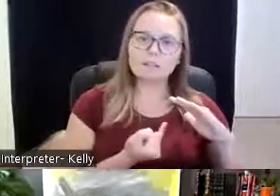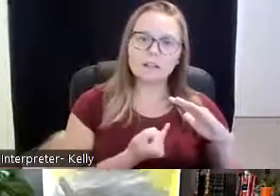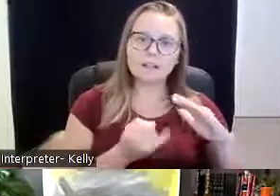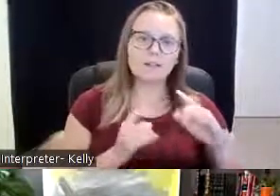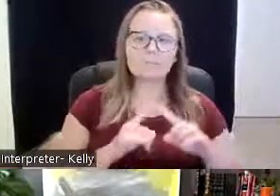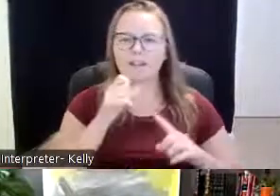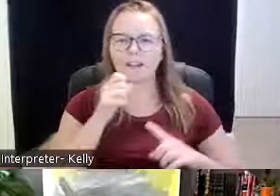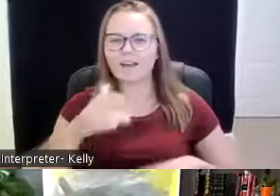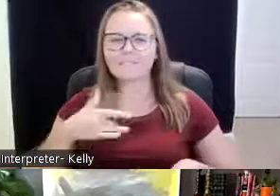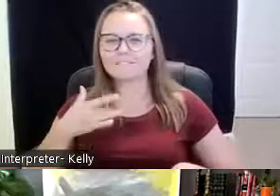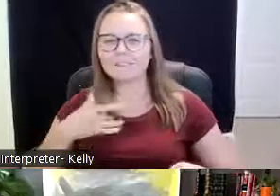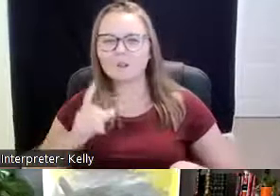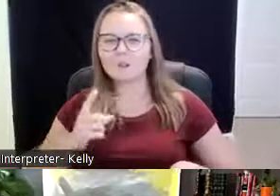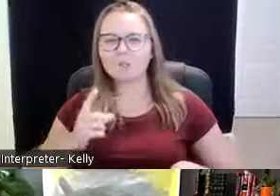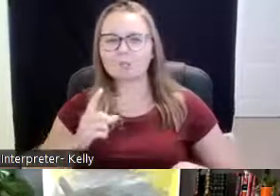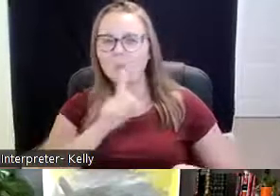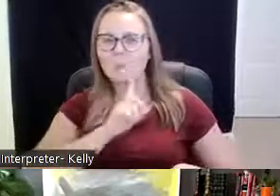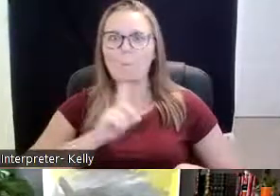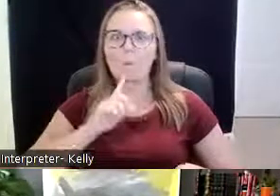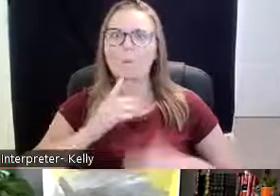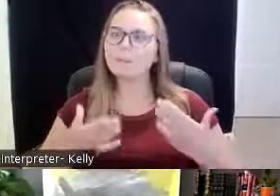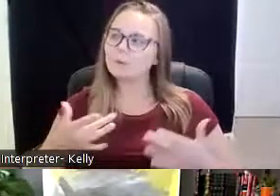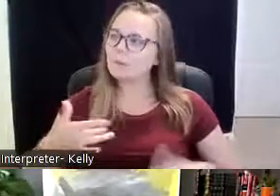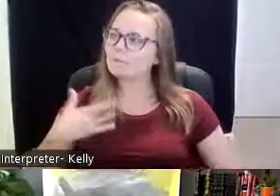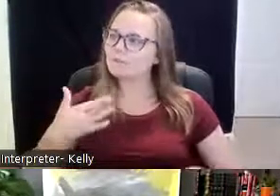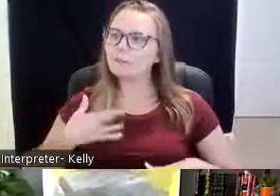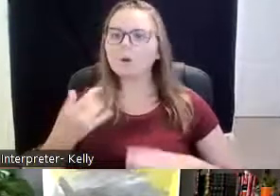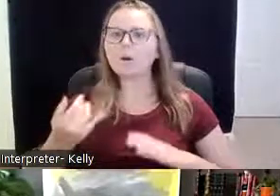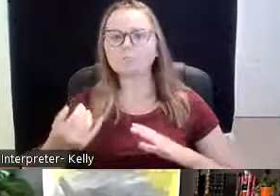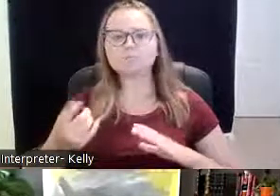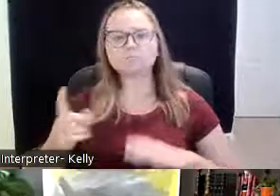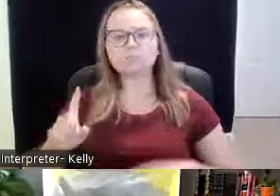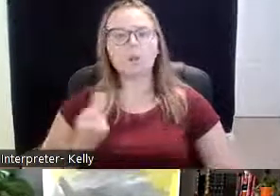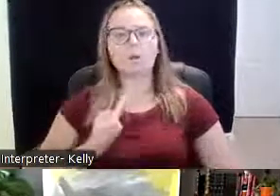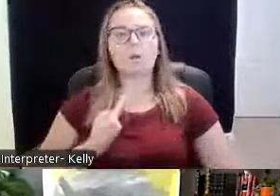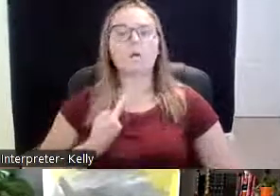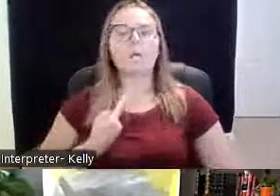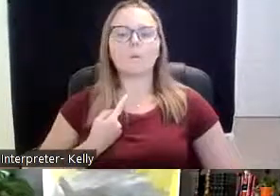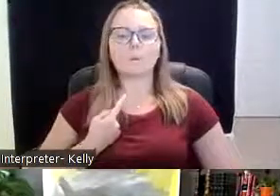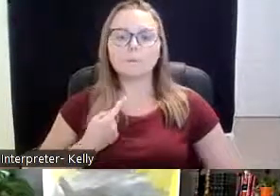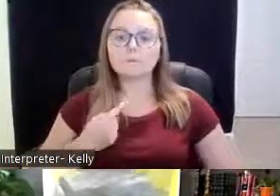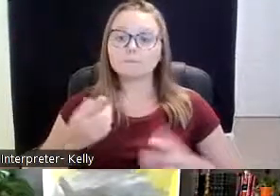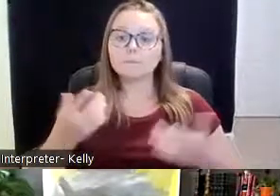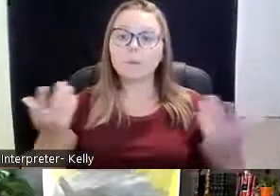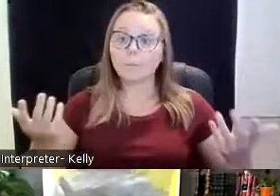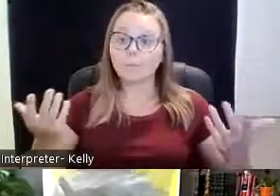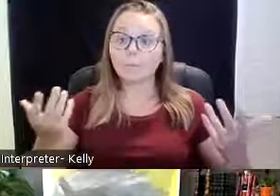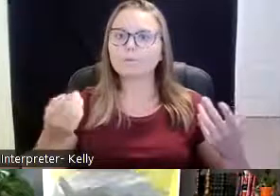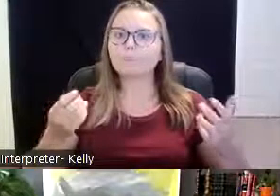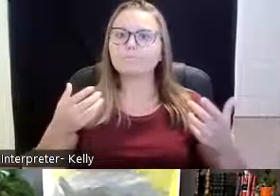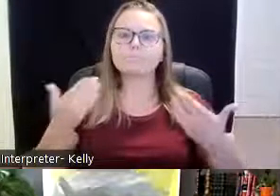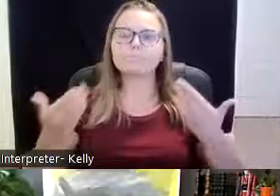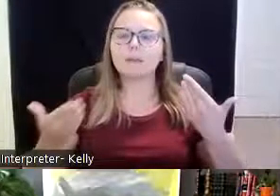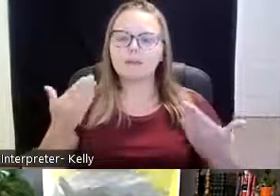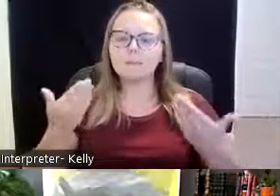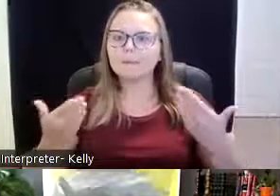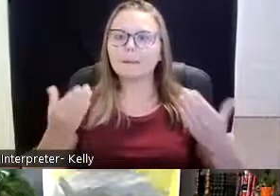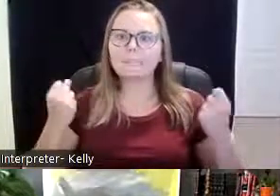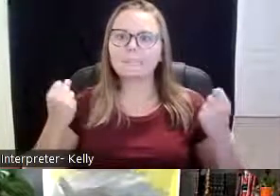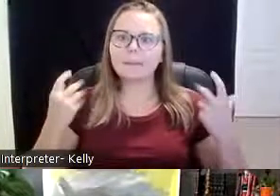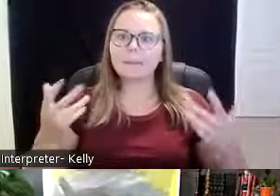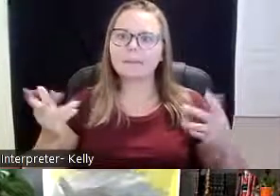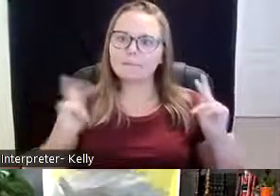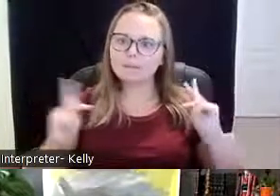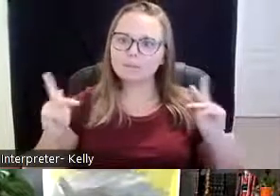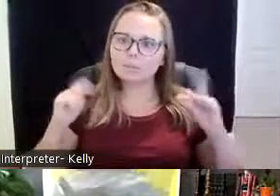You might enjoy that solitude. And conversely, you could be surrounded by others, so not